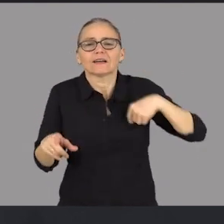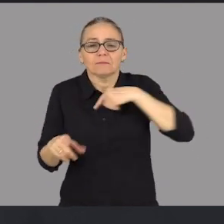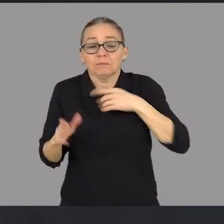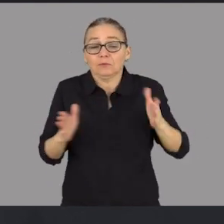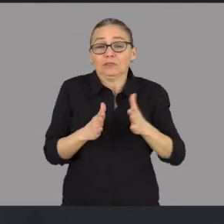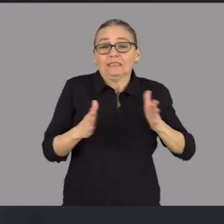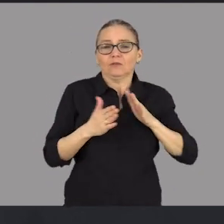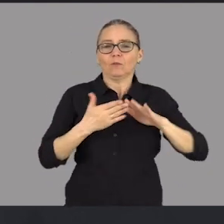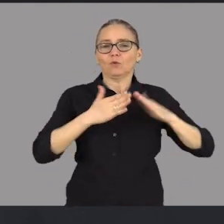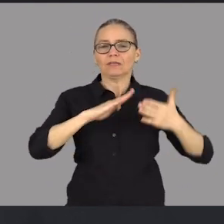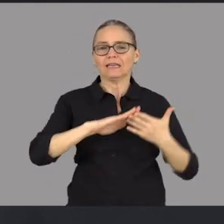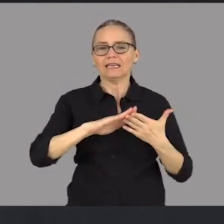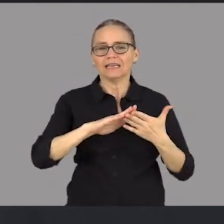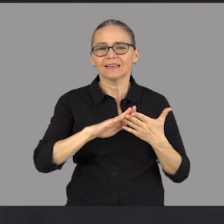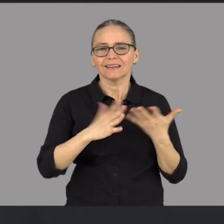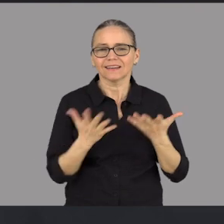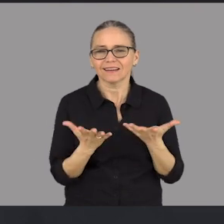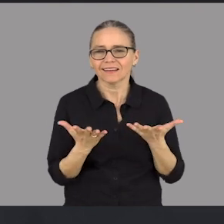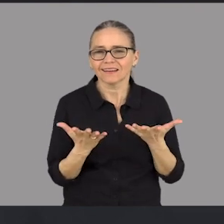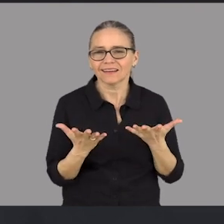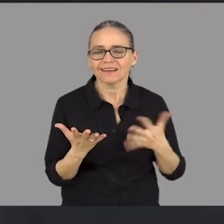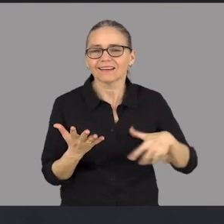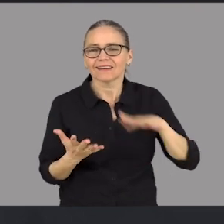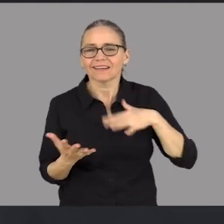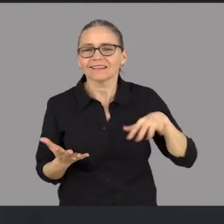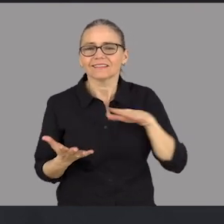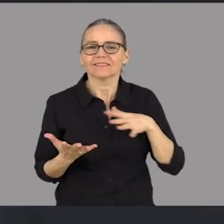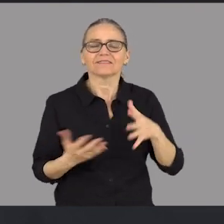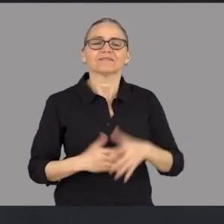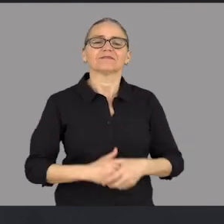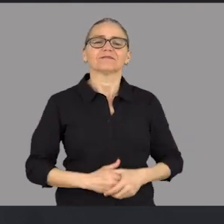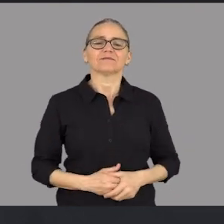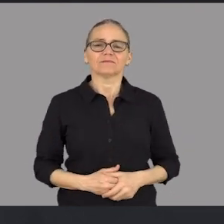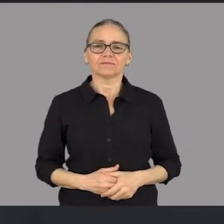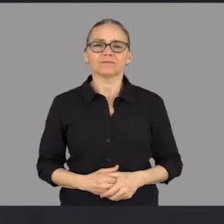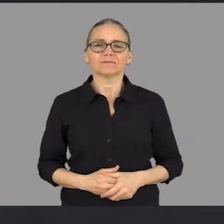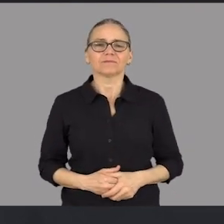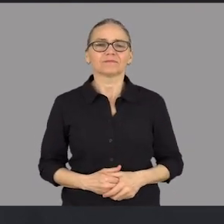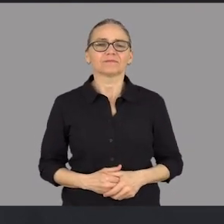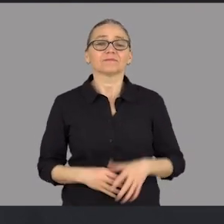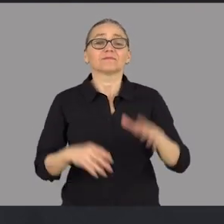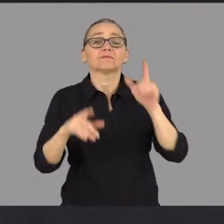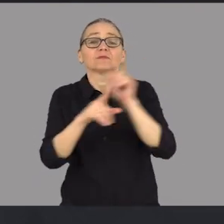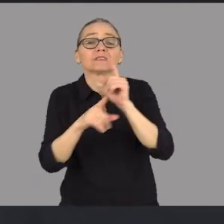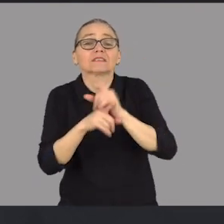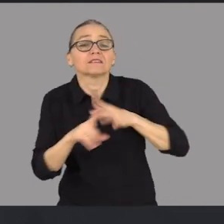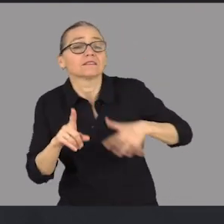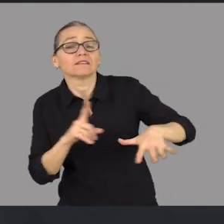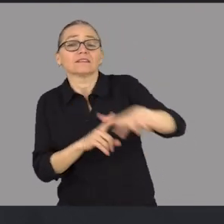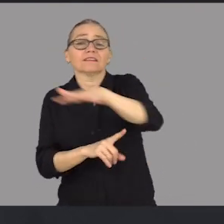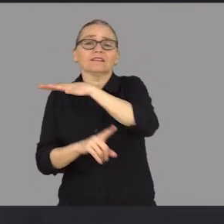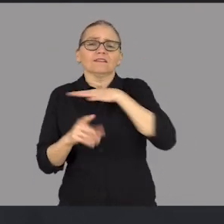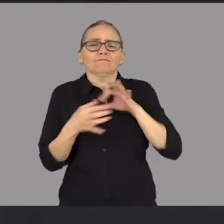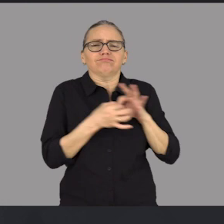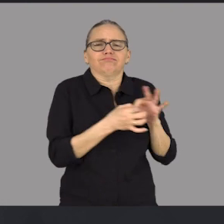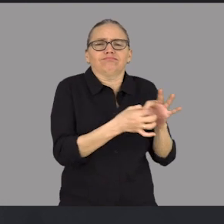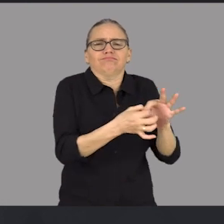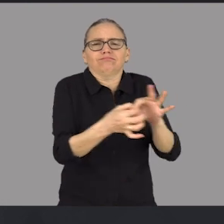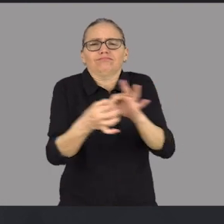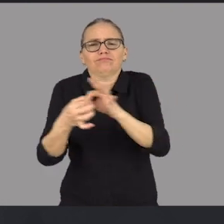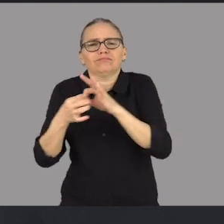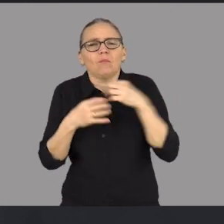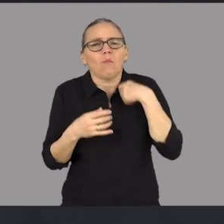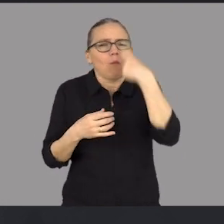and surrounding area is very close knit stuff. I think we just really have that